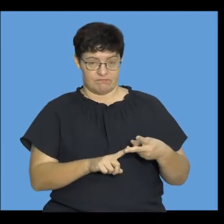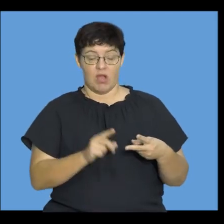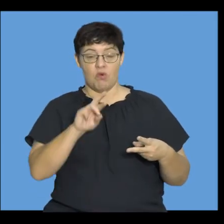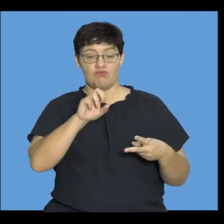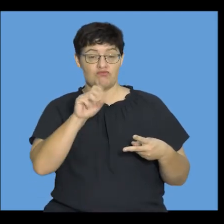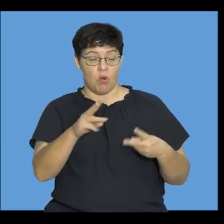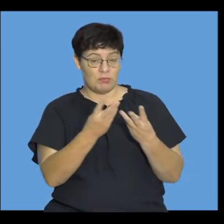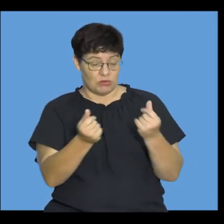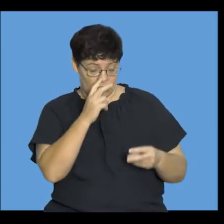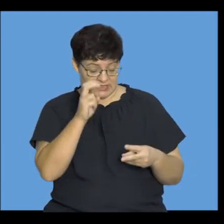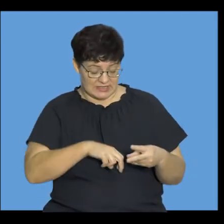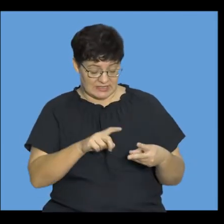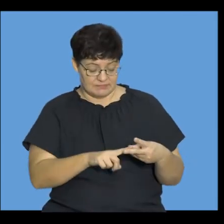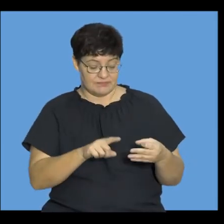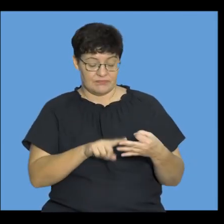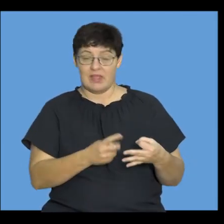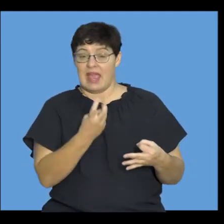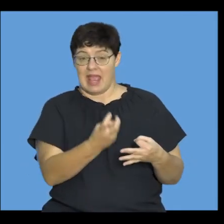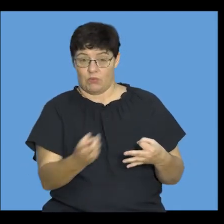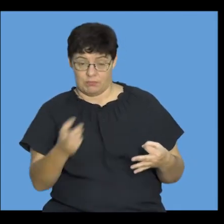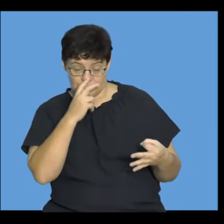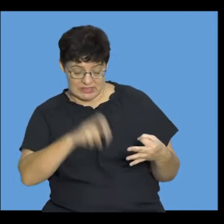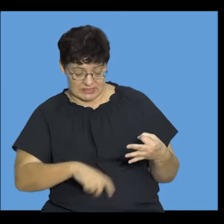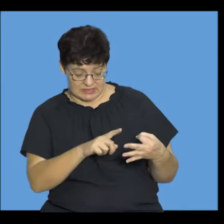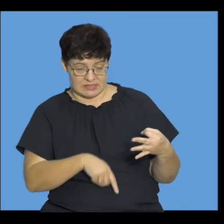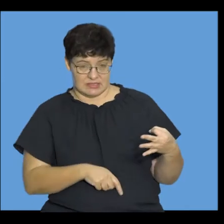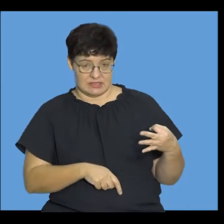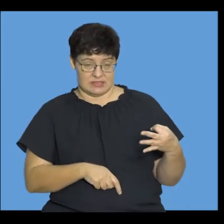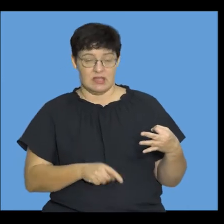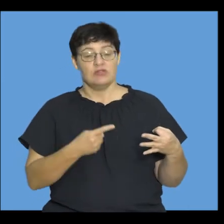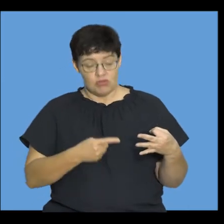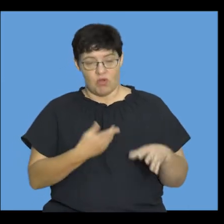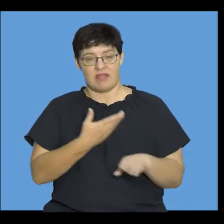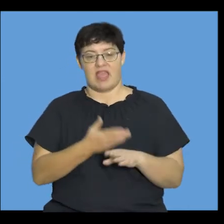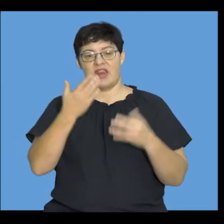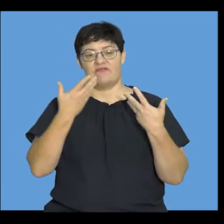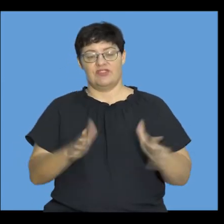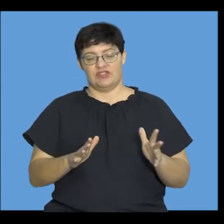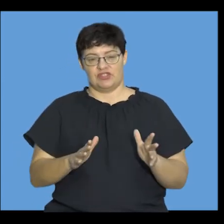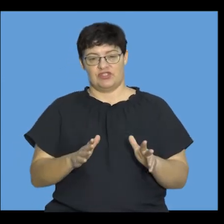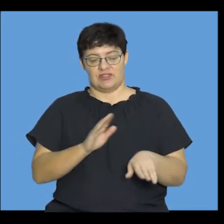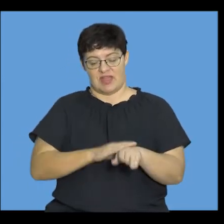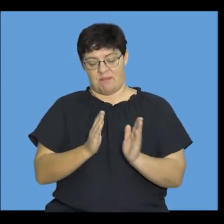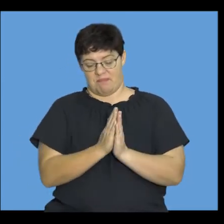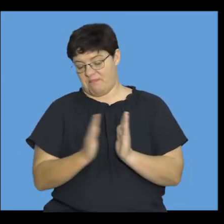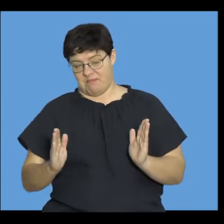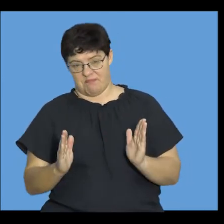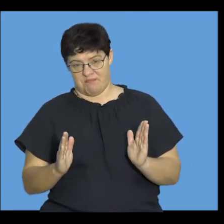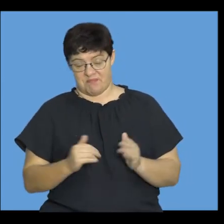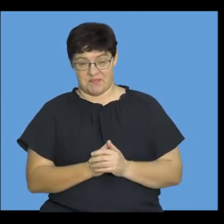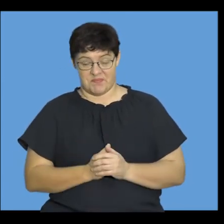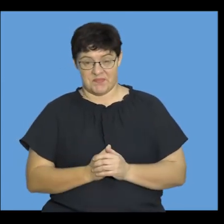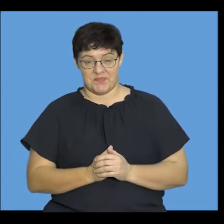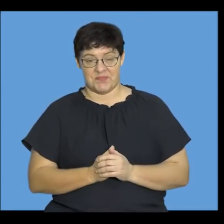employees. She needs extra raw material, she needs equipment in order to complete the job within